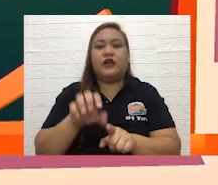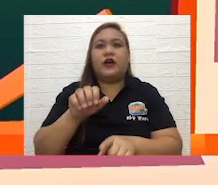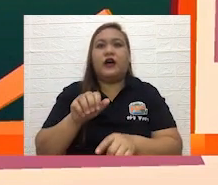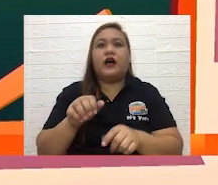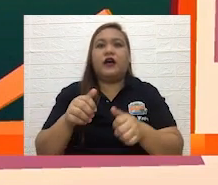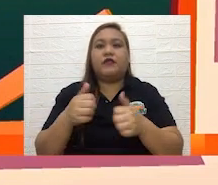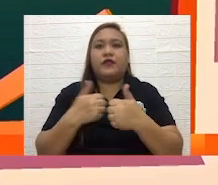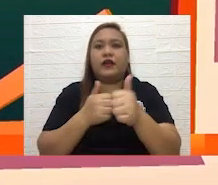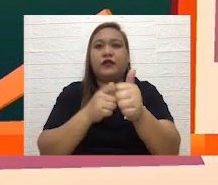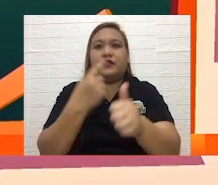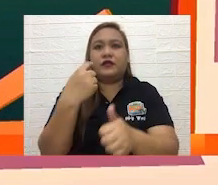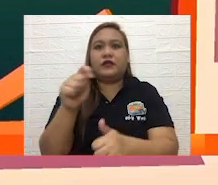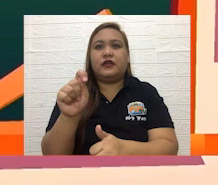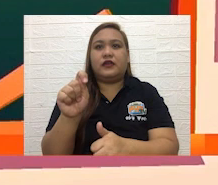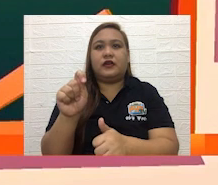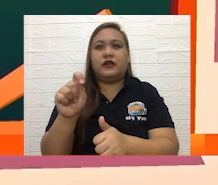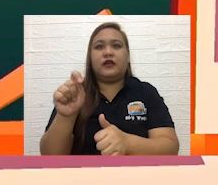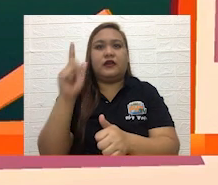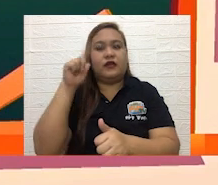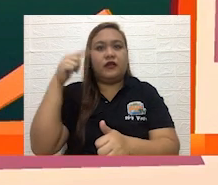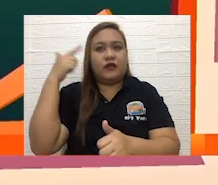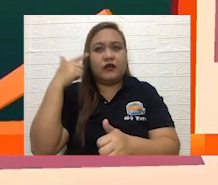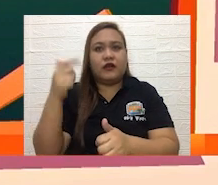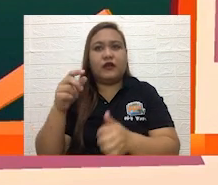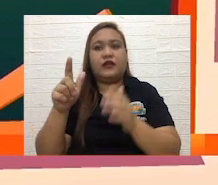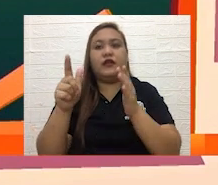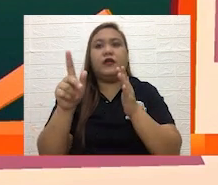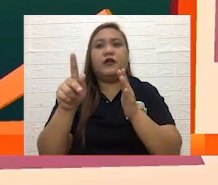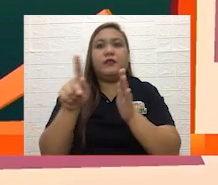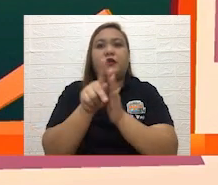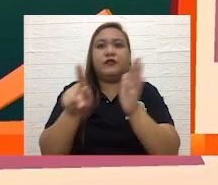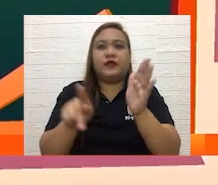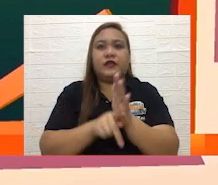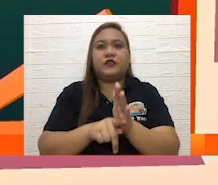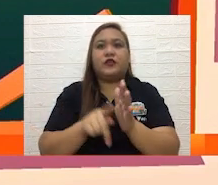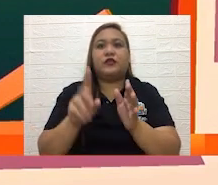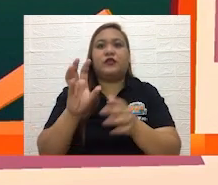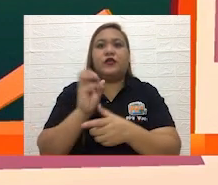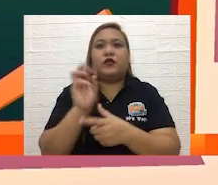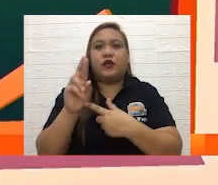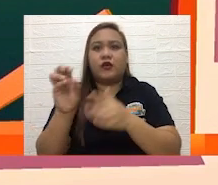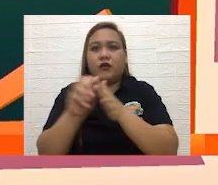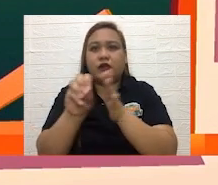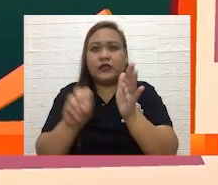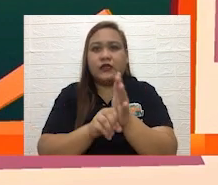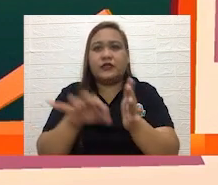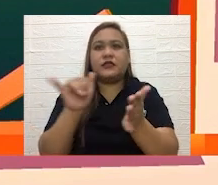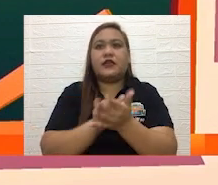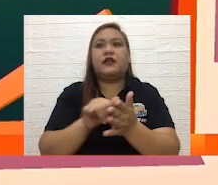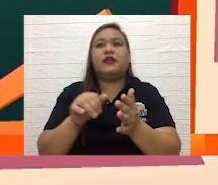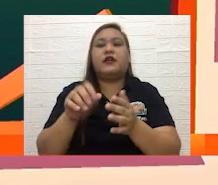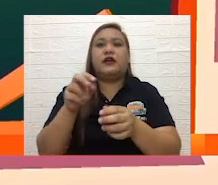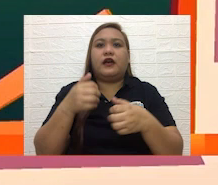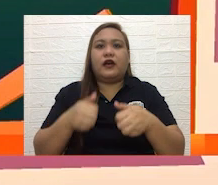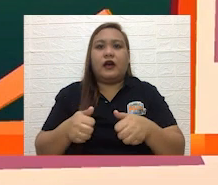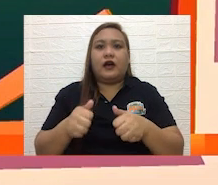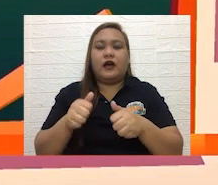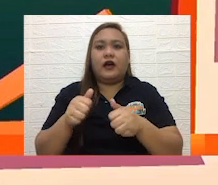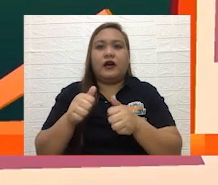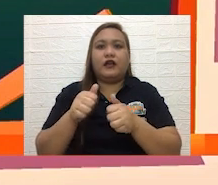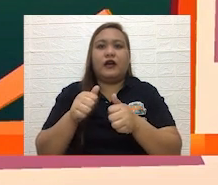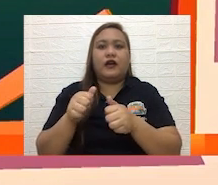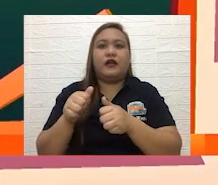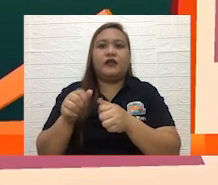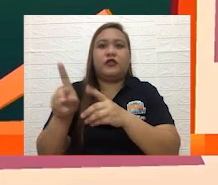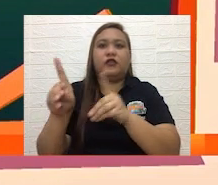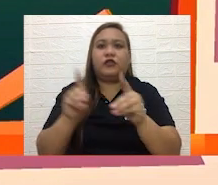province. For example, suppose you would like to construct a house along a steep hillside in Baguio. In